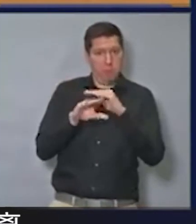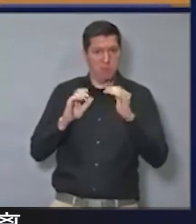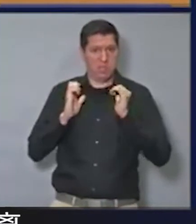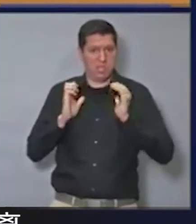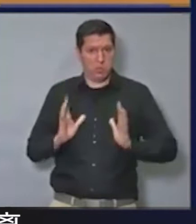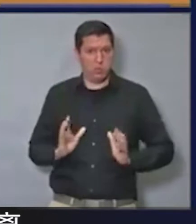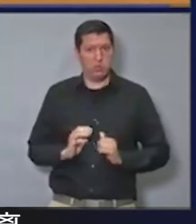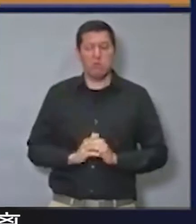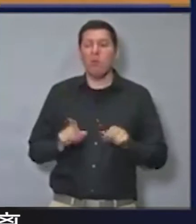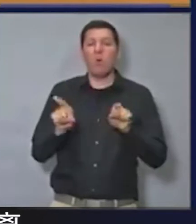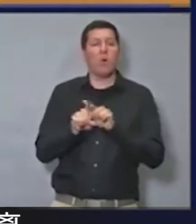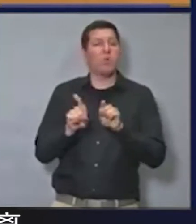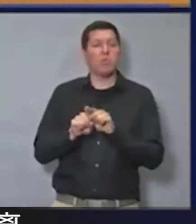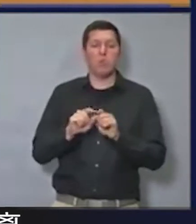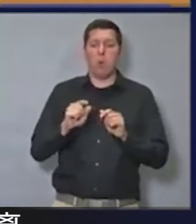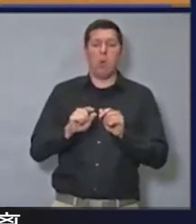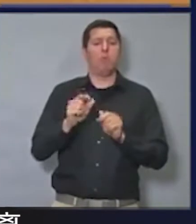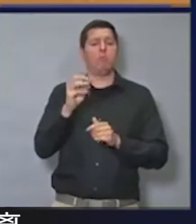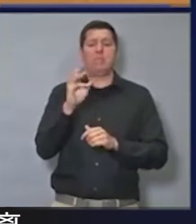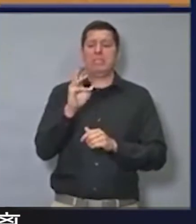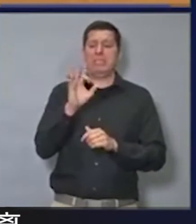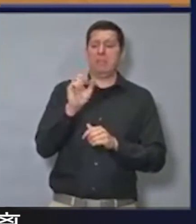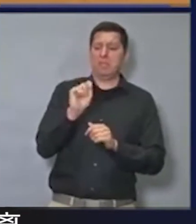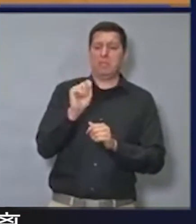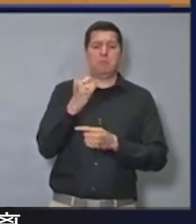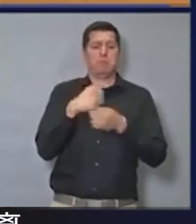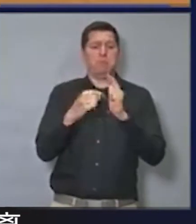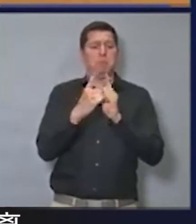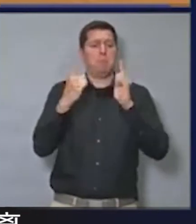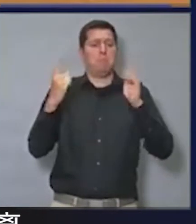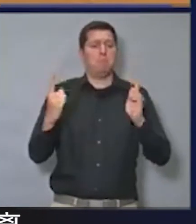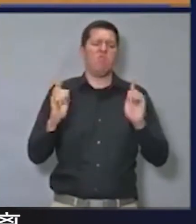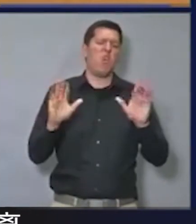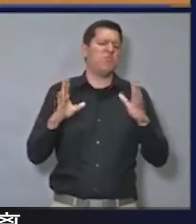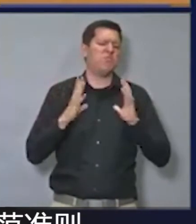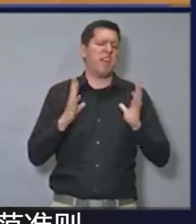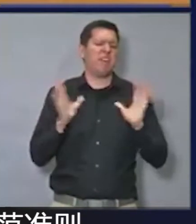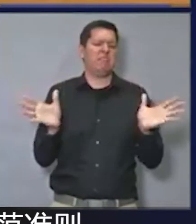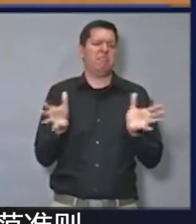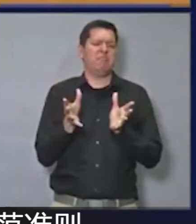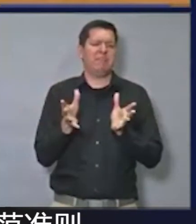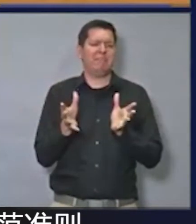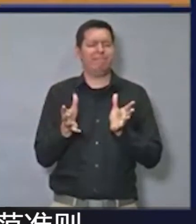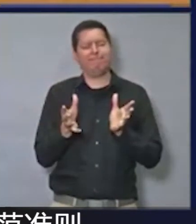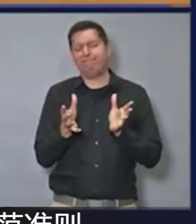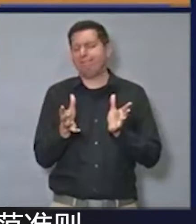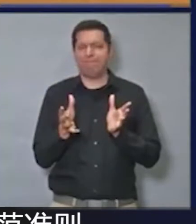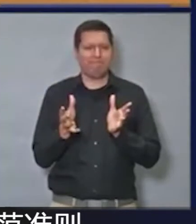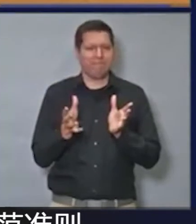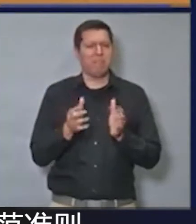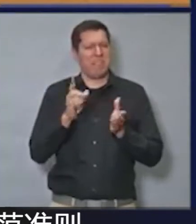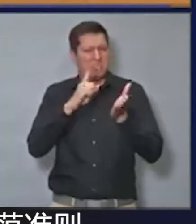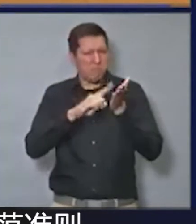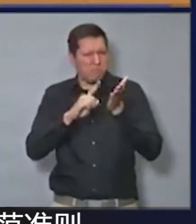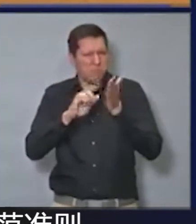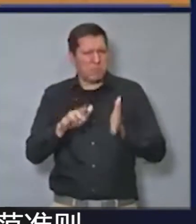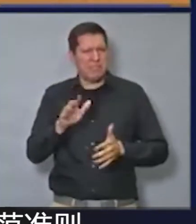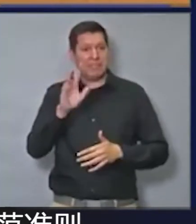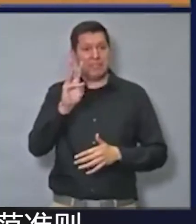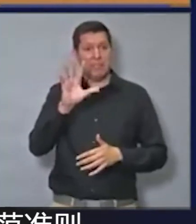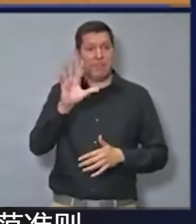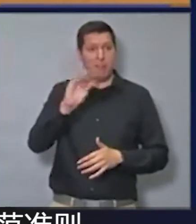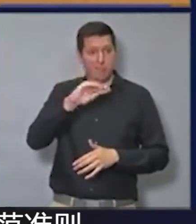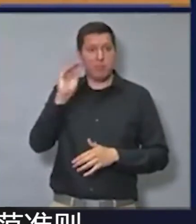not enforcing physical distancing for employees and customers. Our inspectors provided 65% of the